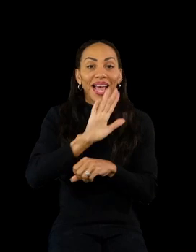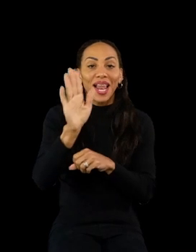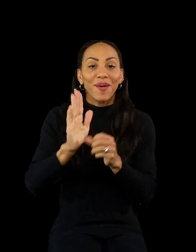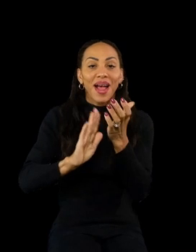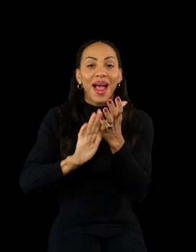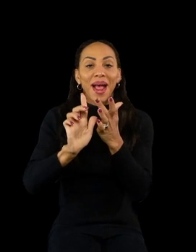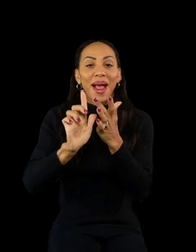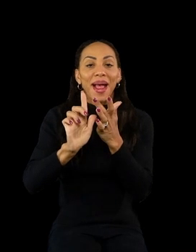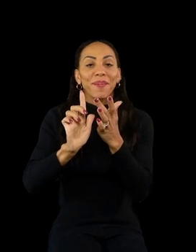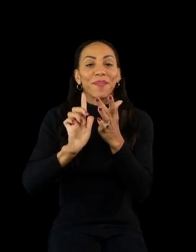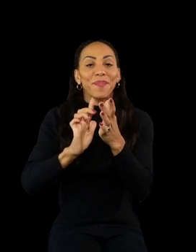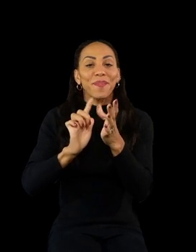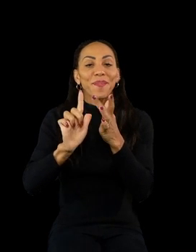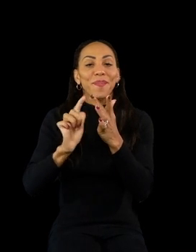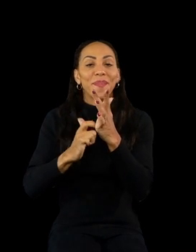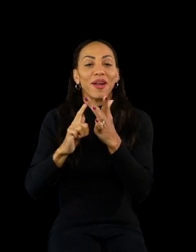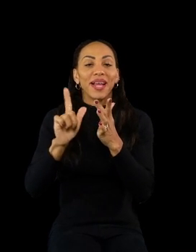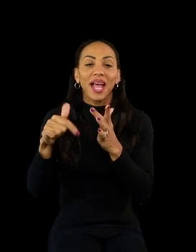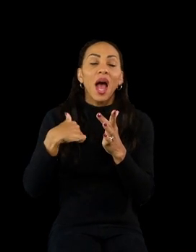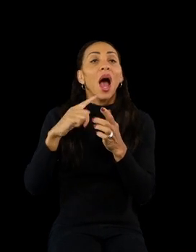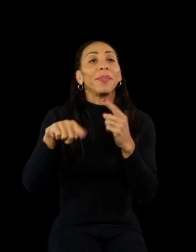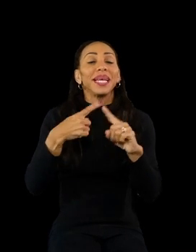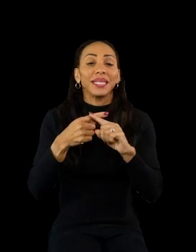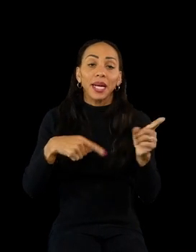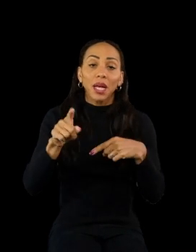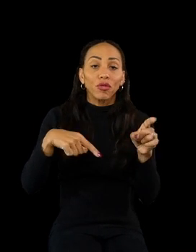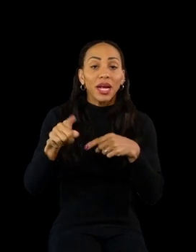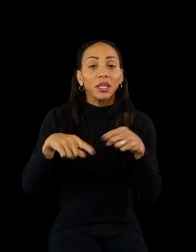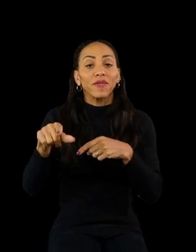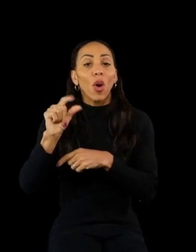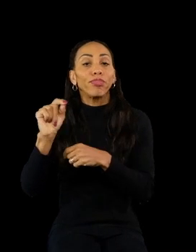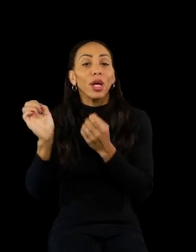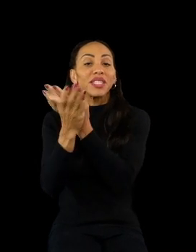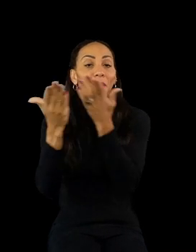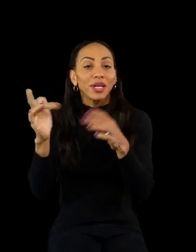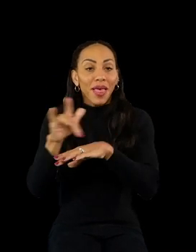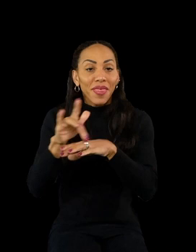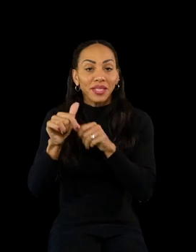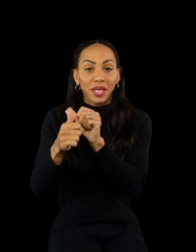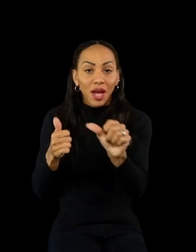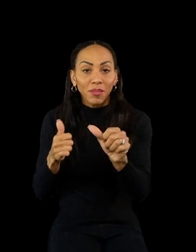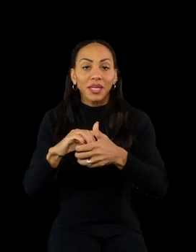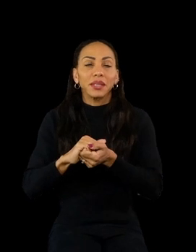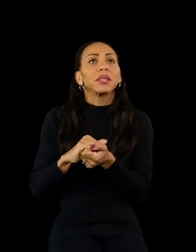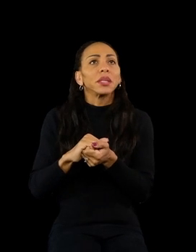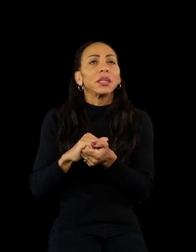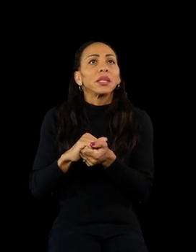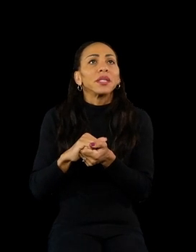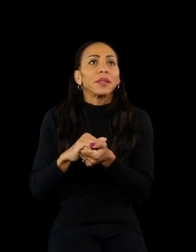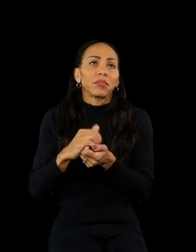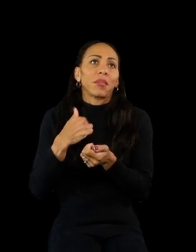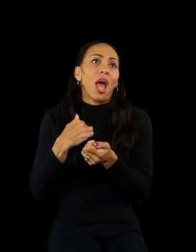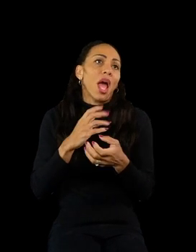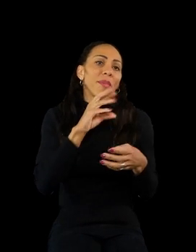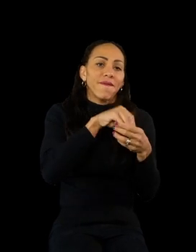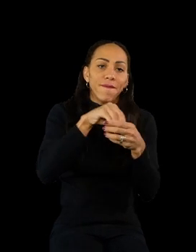Hi, everybody. I'm Mari. I'm the executive director at Brighton Paradise Theatre Company. And I work across